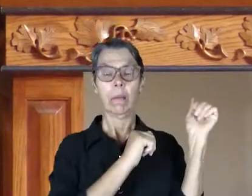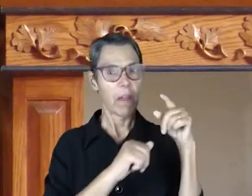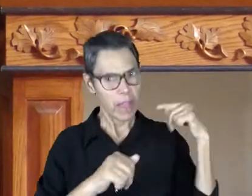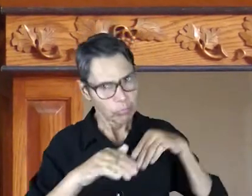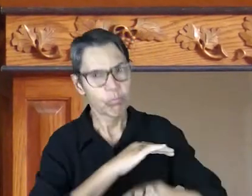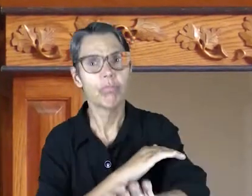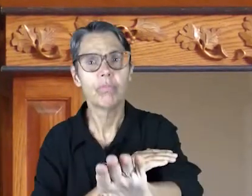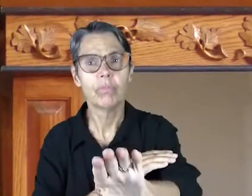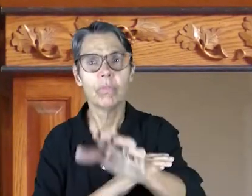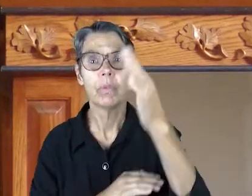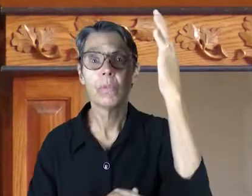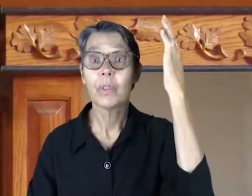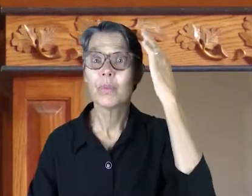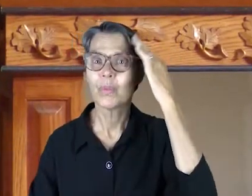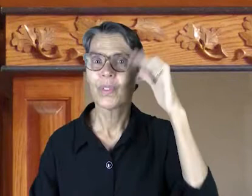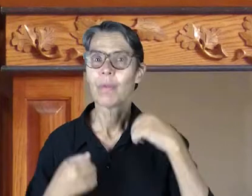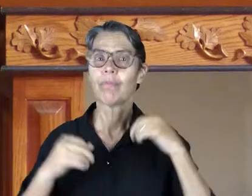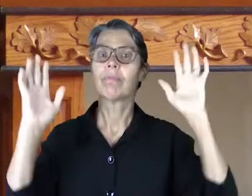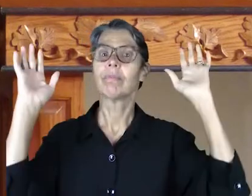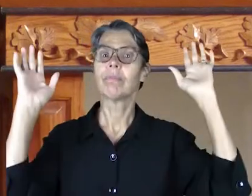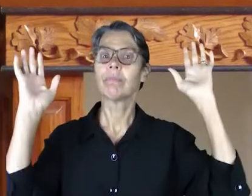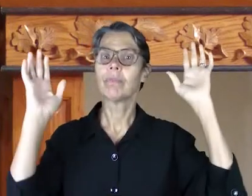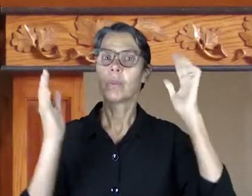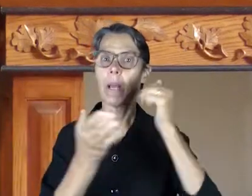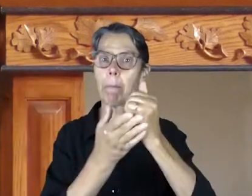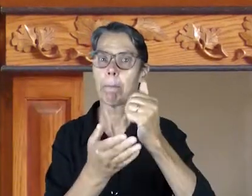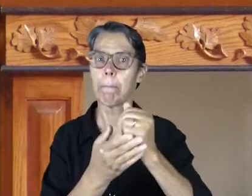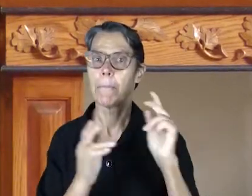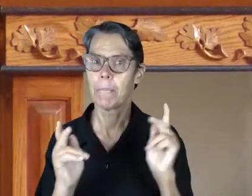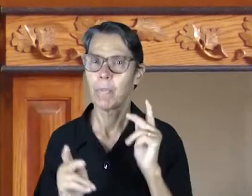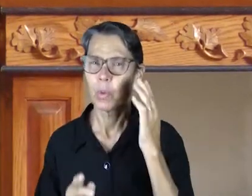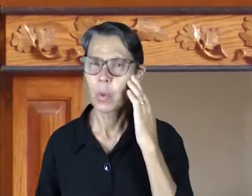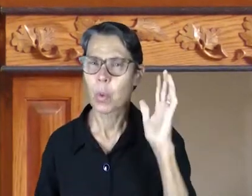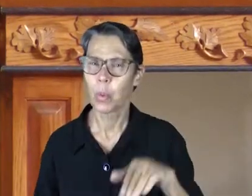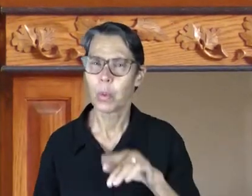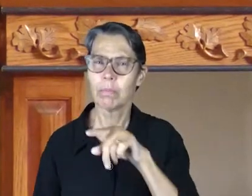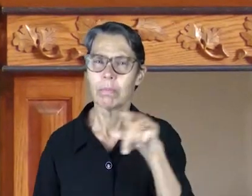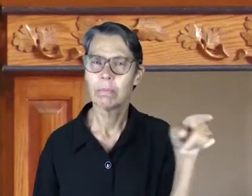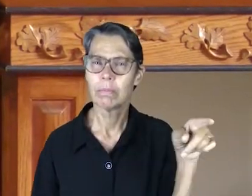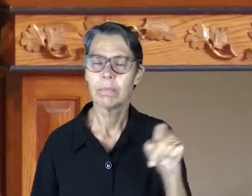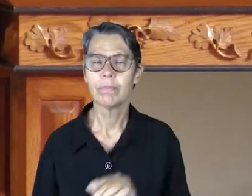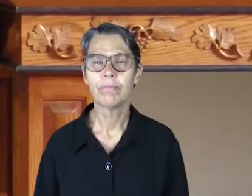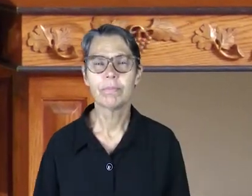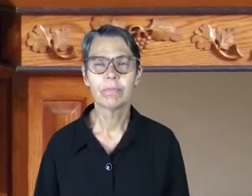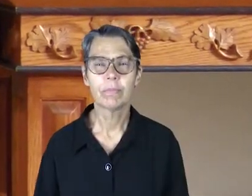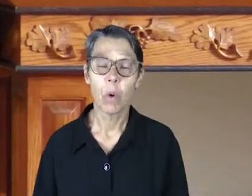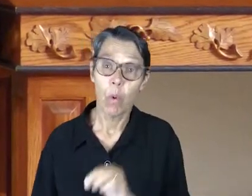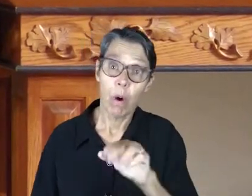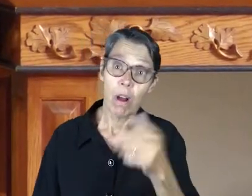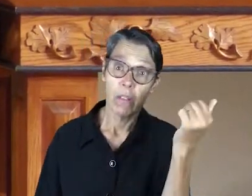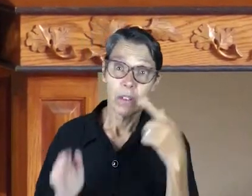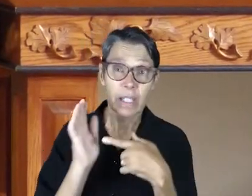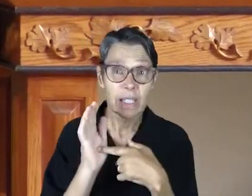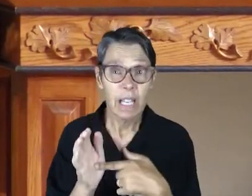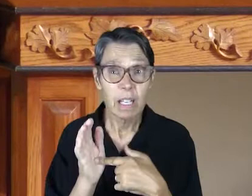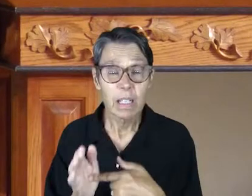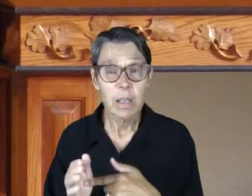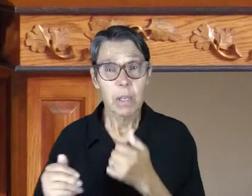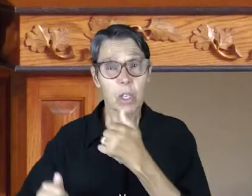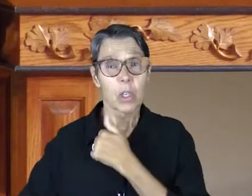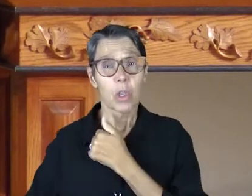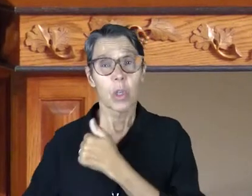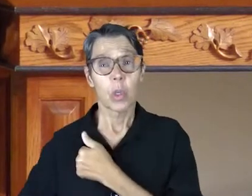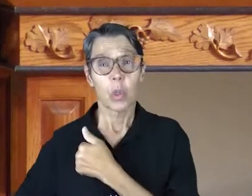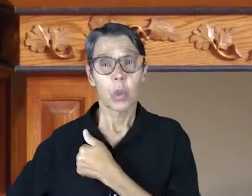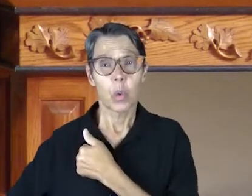others. Maybe it's those stories we hear about soldiers who are willing to throw themselves on a grenade to